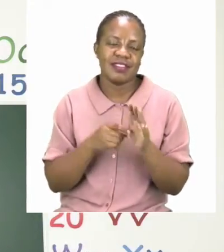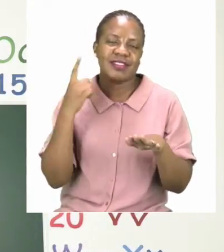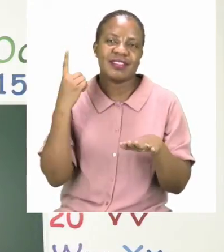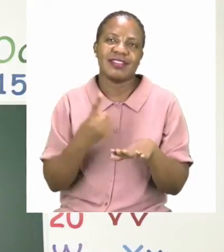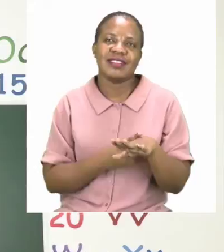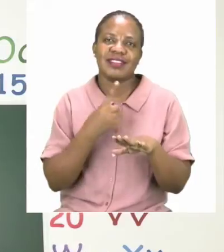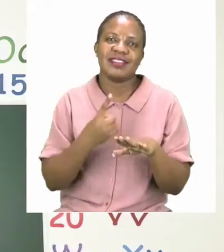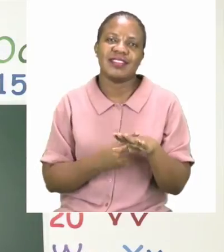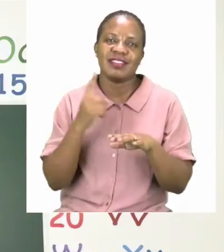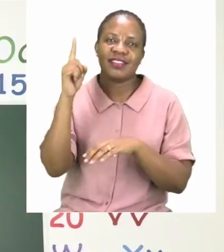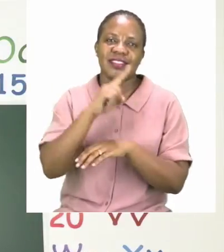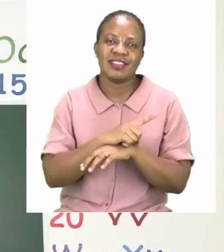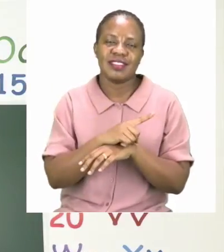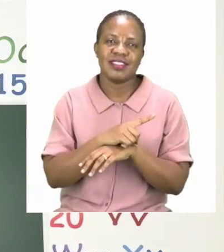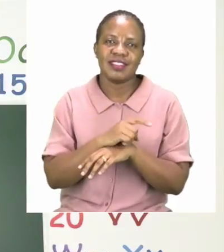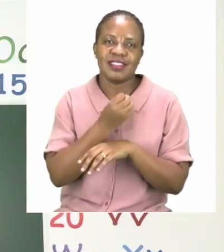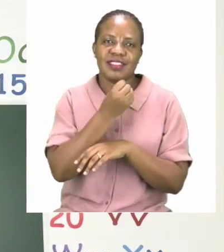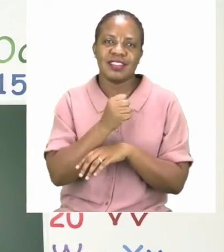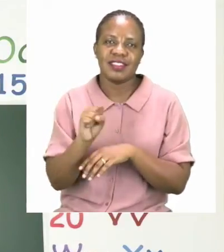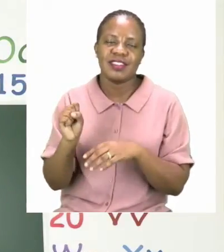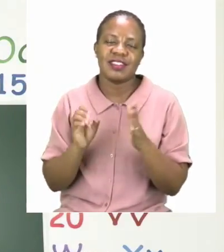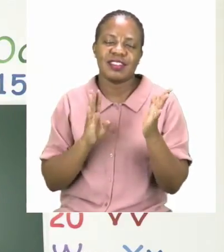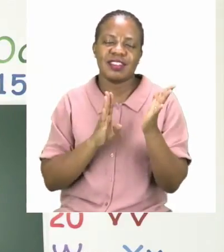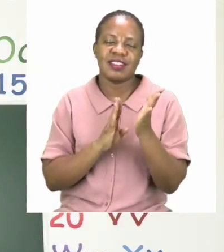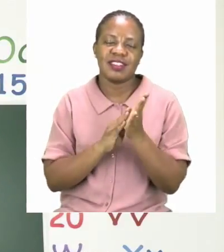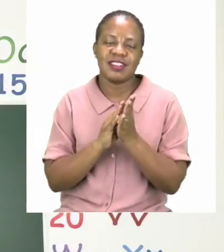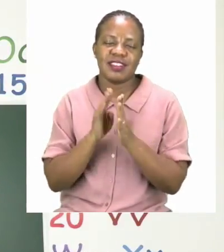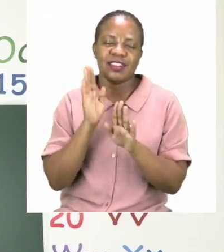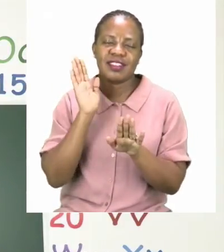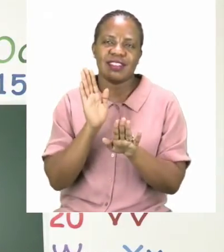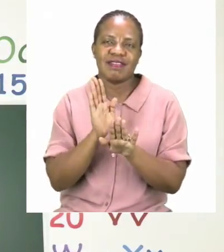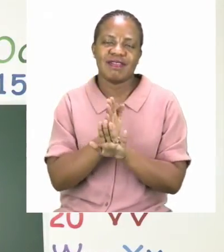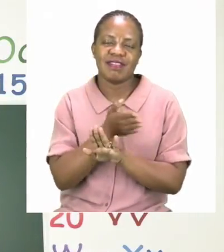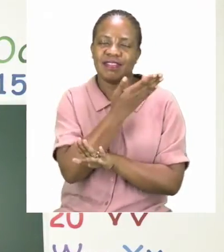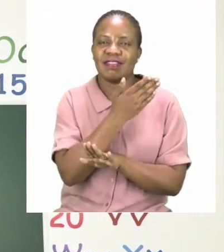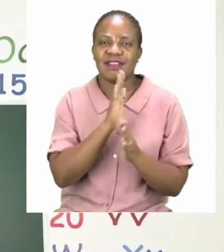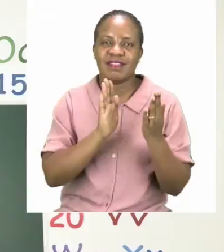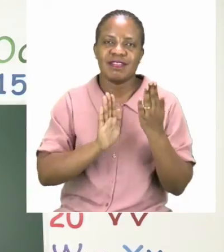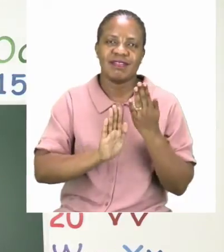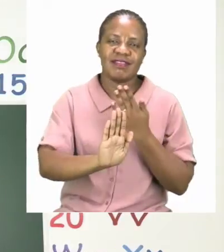Sanitize every day so the germs can stay